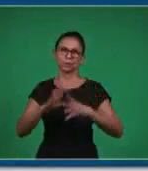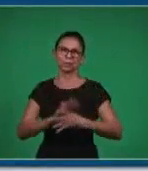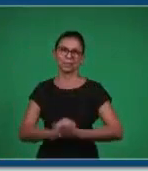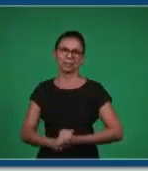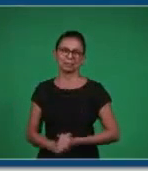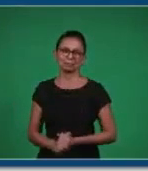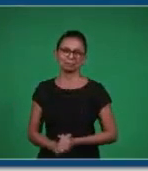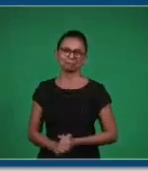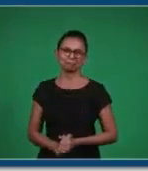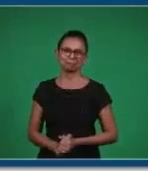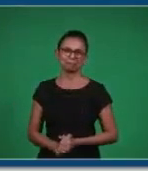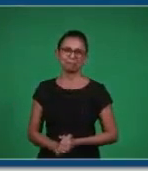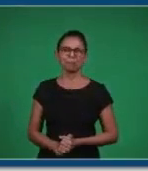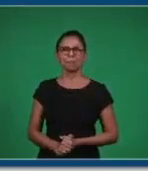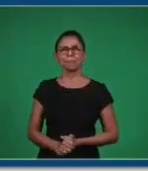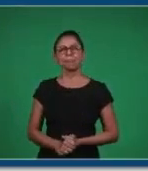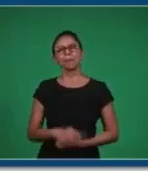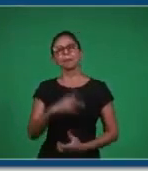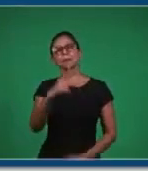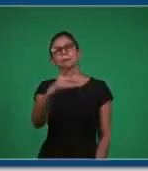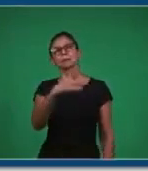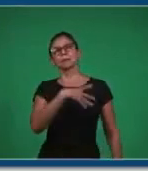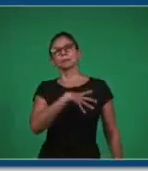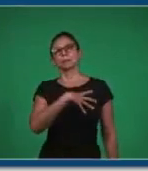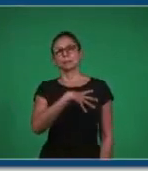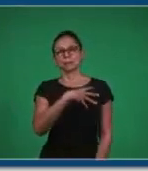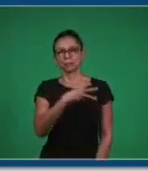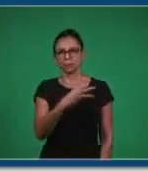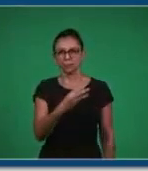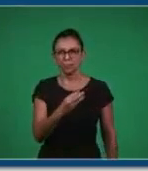of them. And your child,